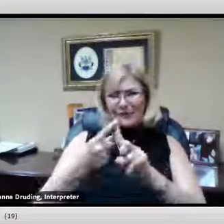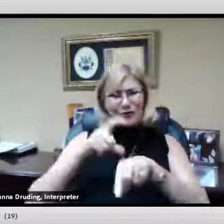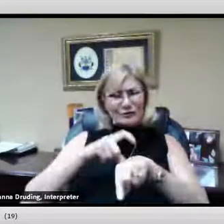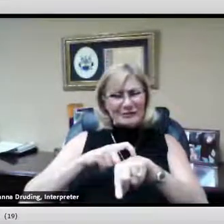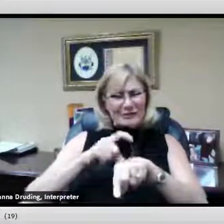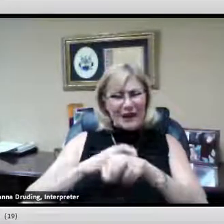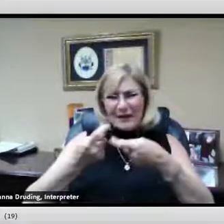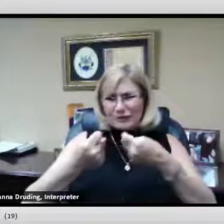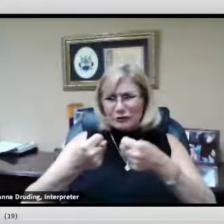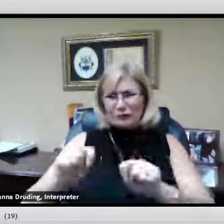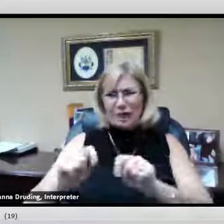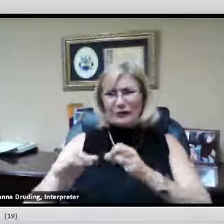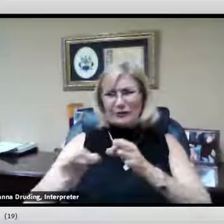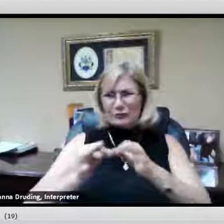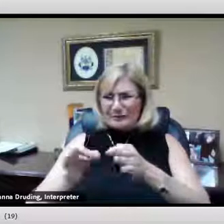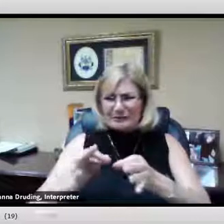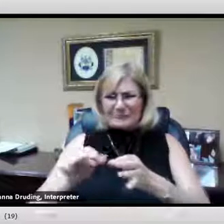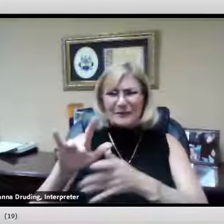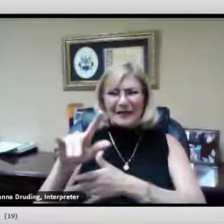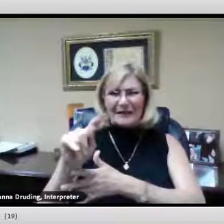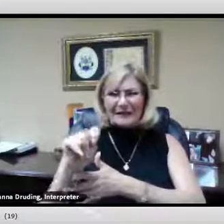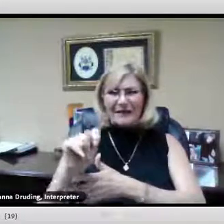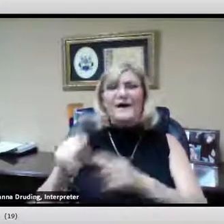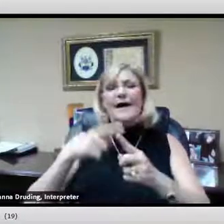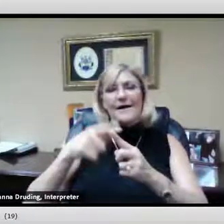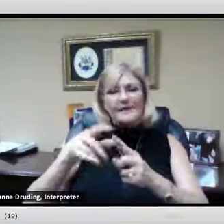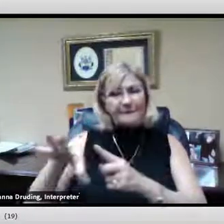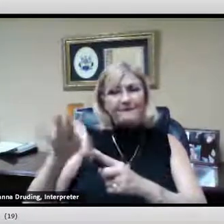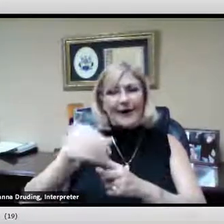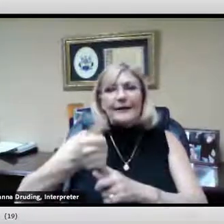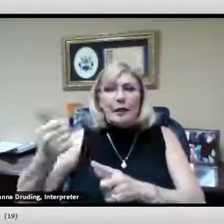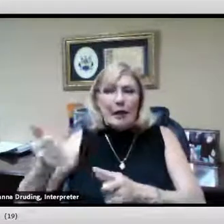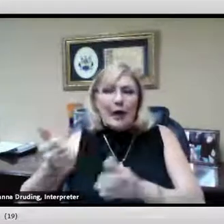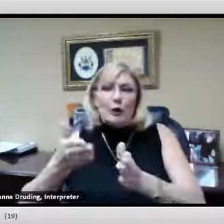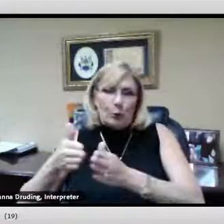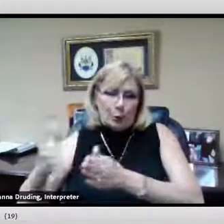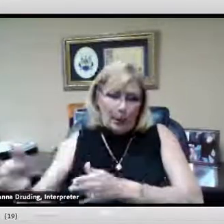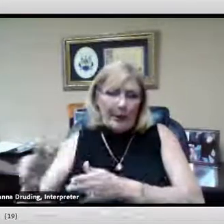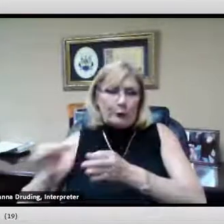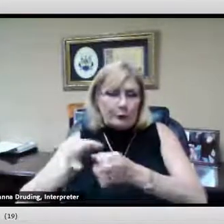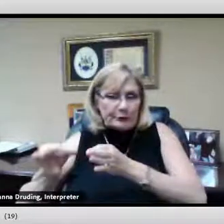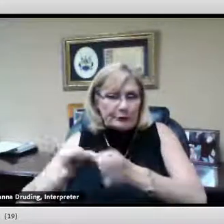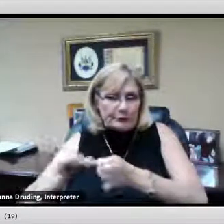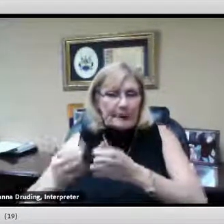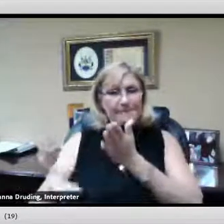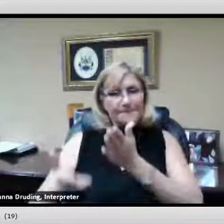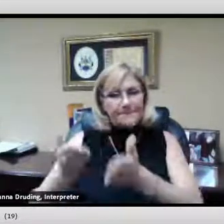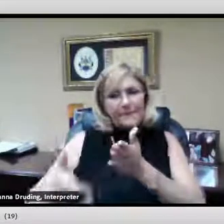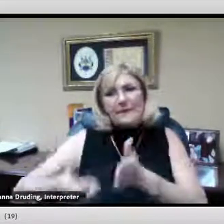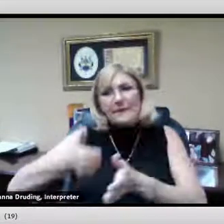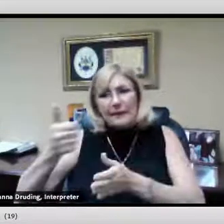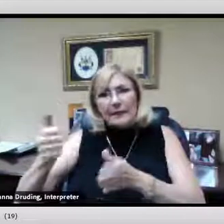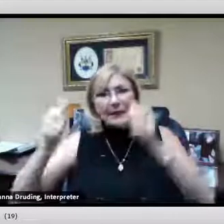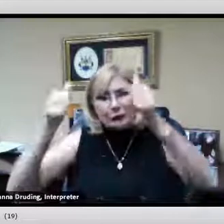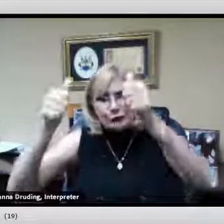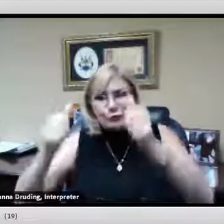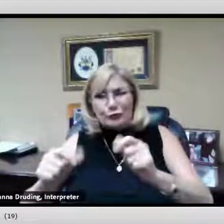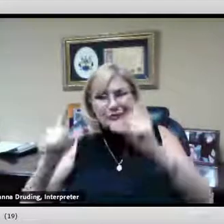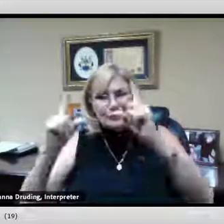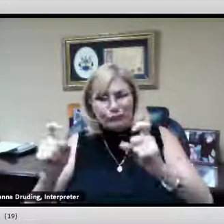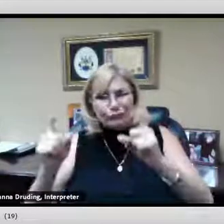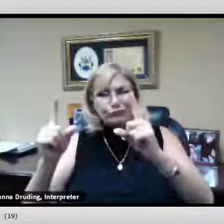try to explain it, I have to find another way to explain it, maybe another example, maybe another screenshot. Maybe if I've opened the